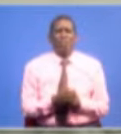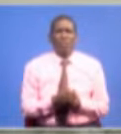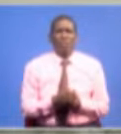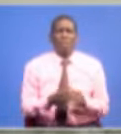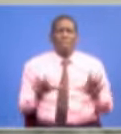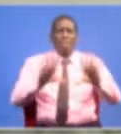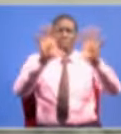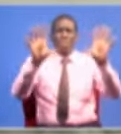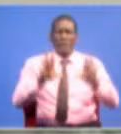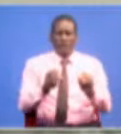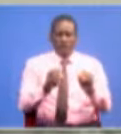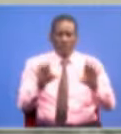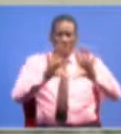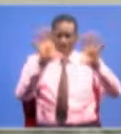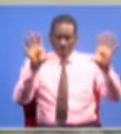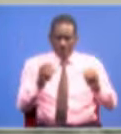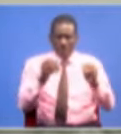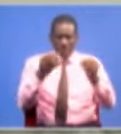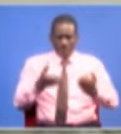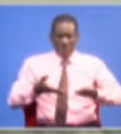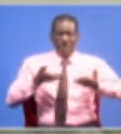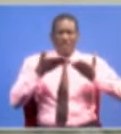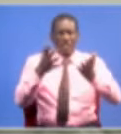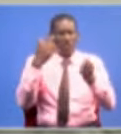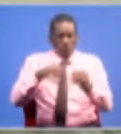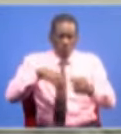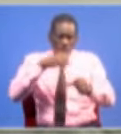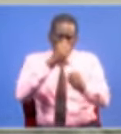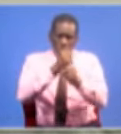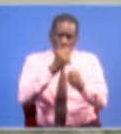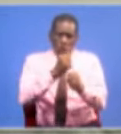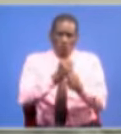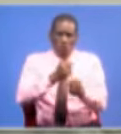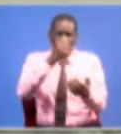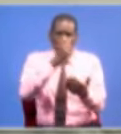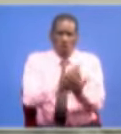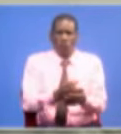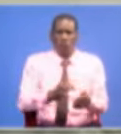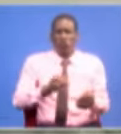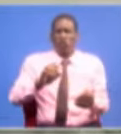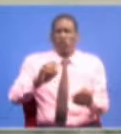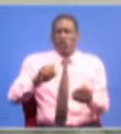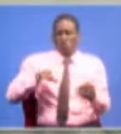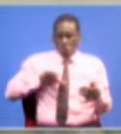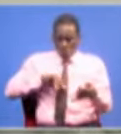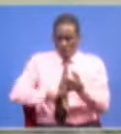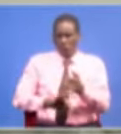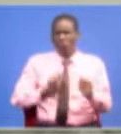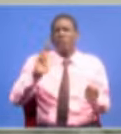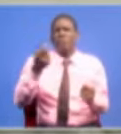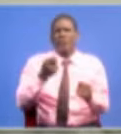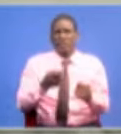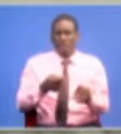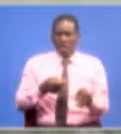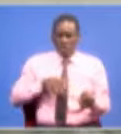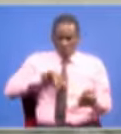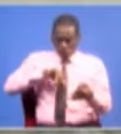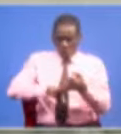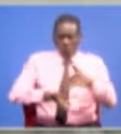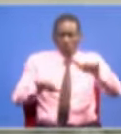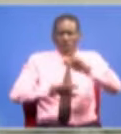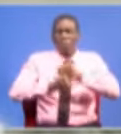Budget lines providing for the operations of the office of the First Lady, the spouse of the Deputy